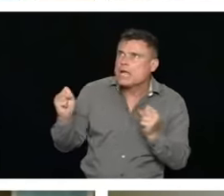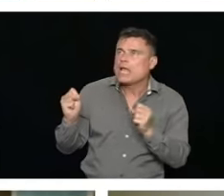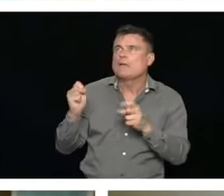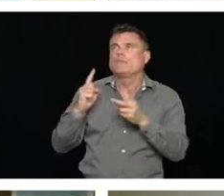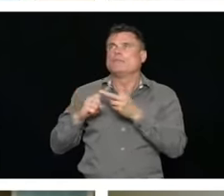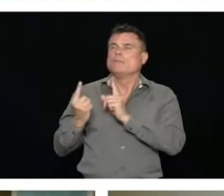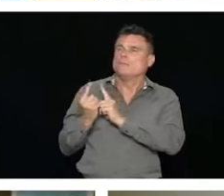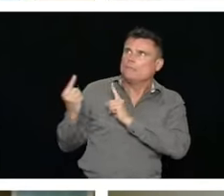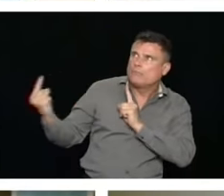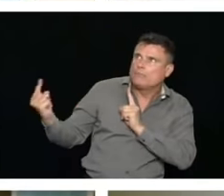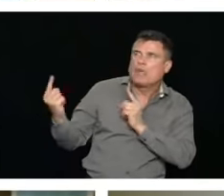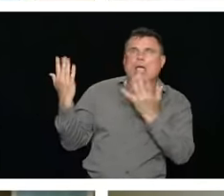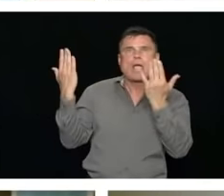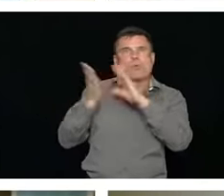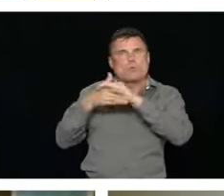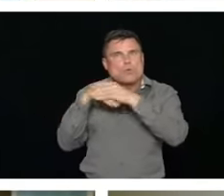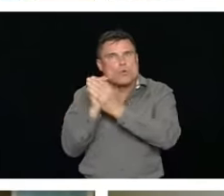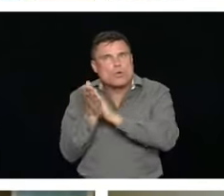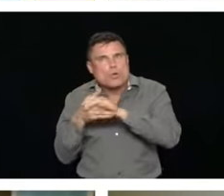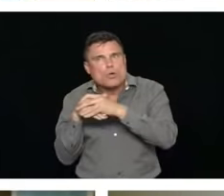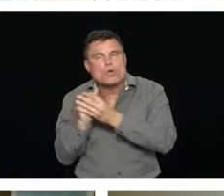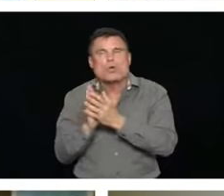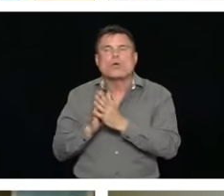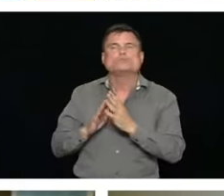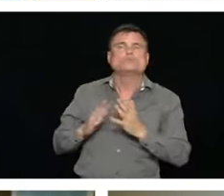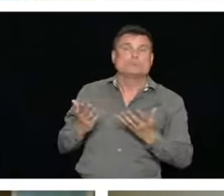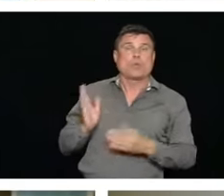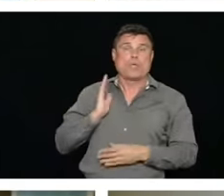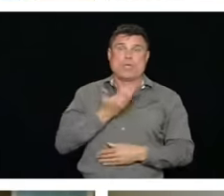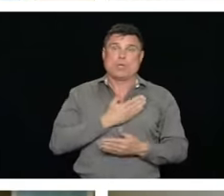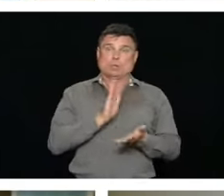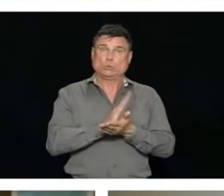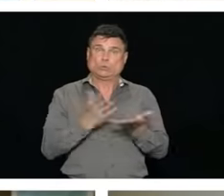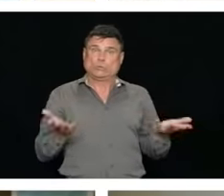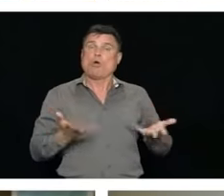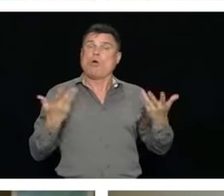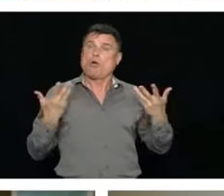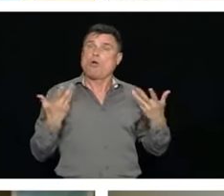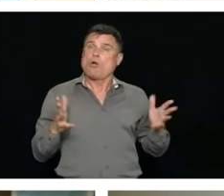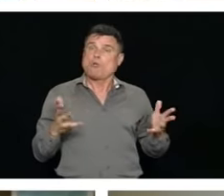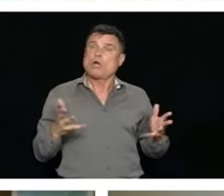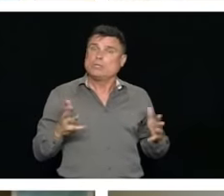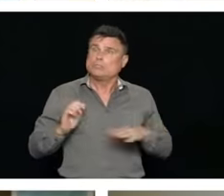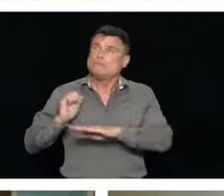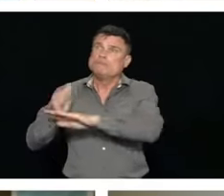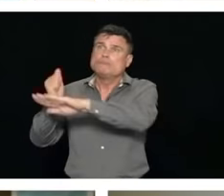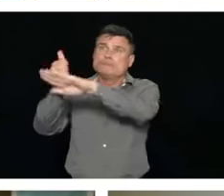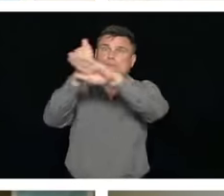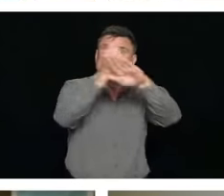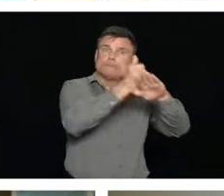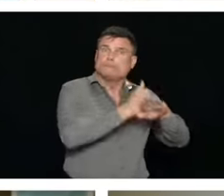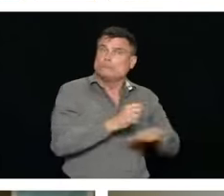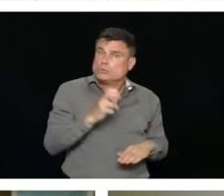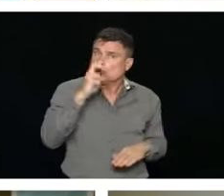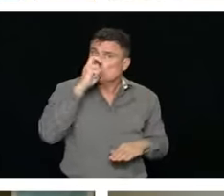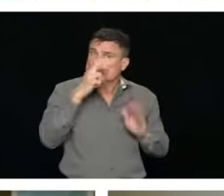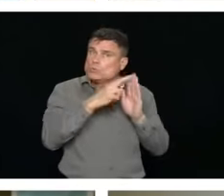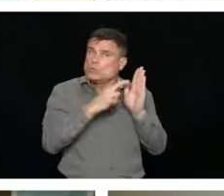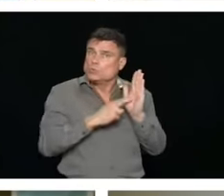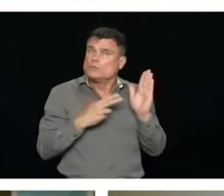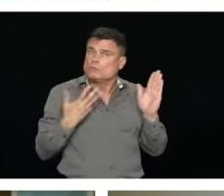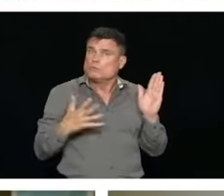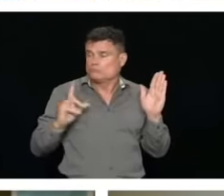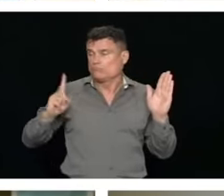for 5,000 students so far. They'll have an enhanced health and safety protocol going forward for the stage 3